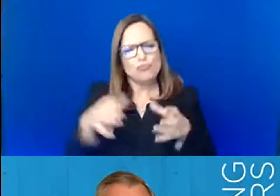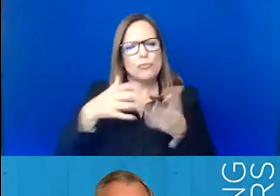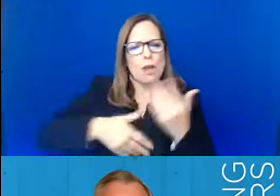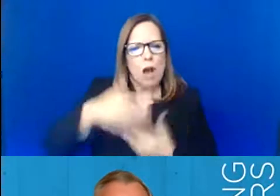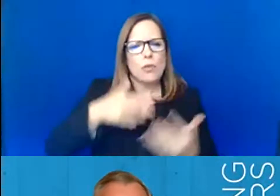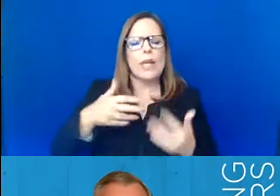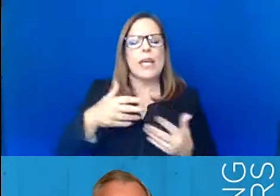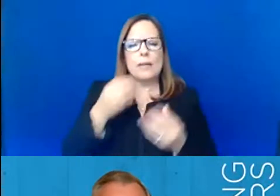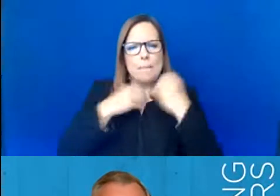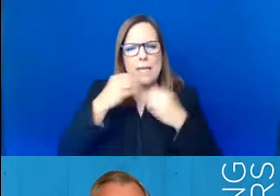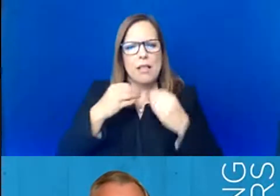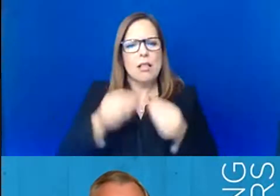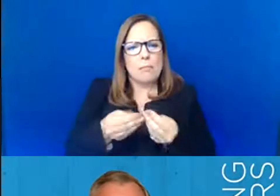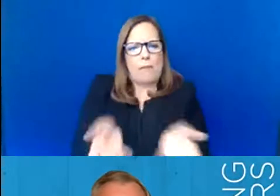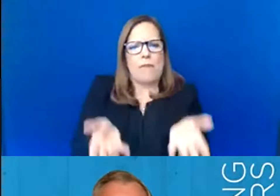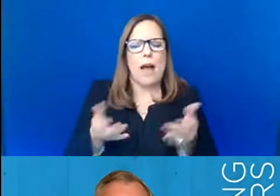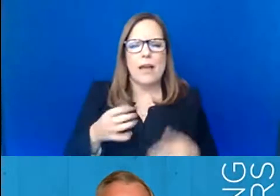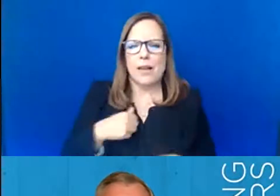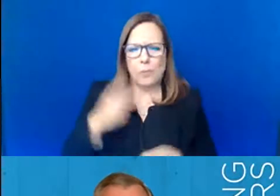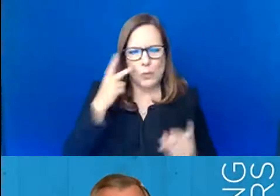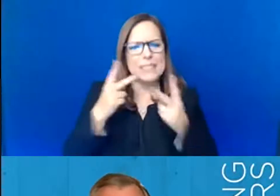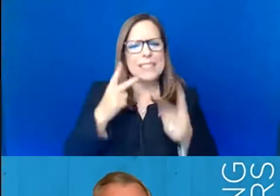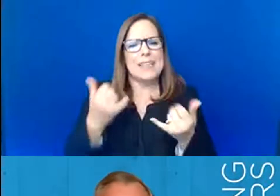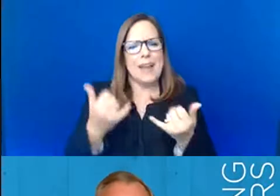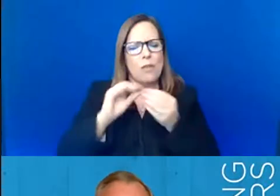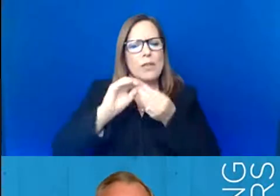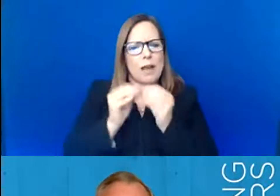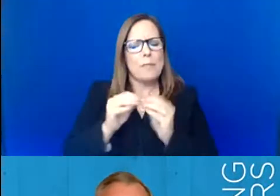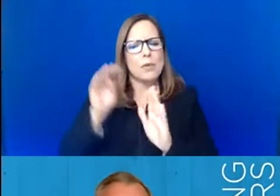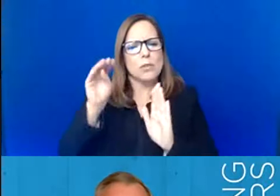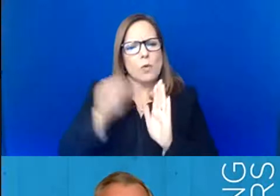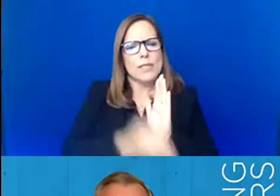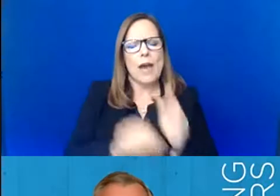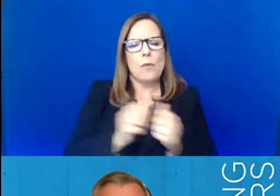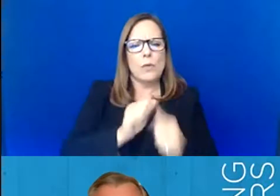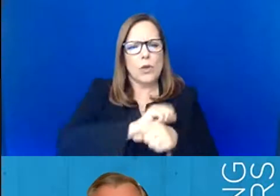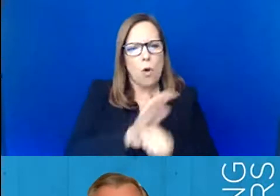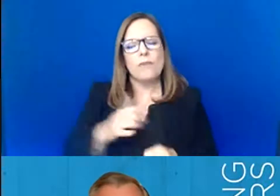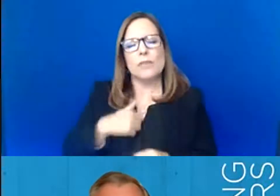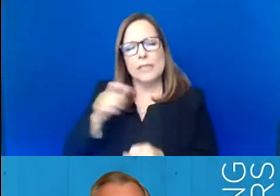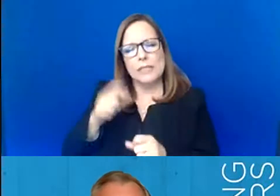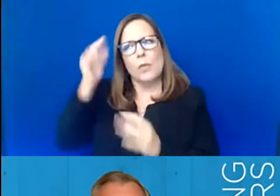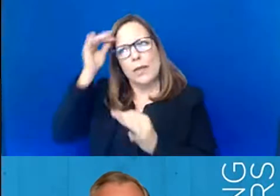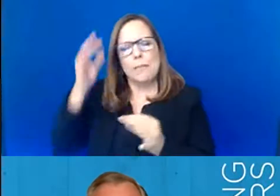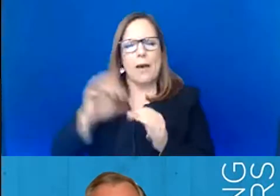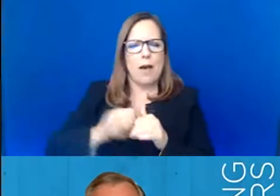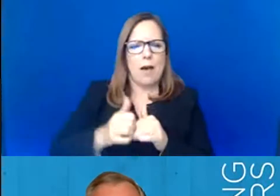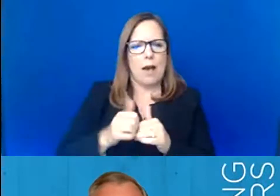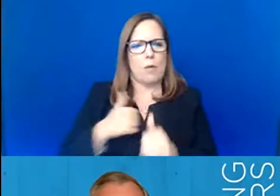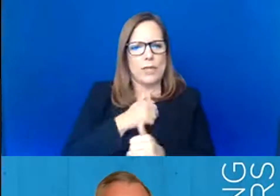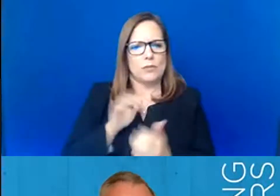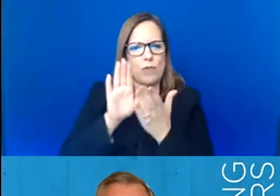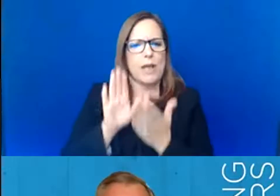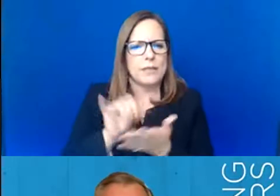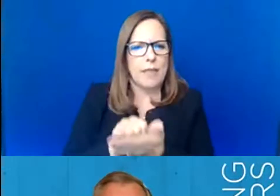seeing declining numbers in many cases. So that's something that does need some attention.